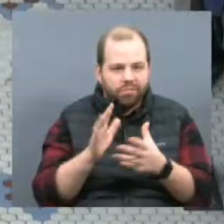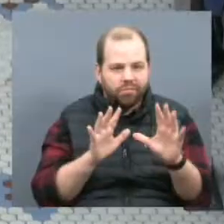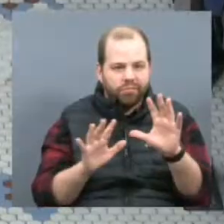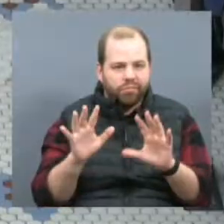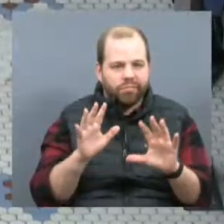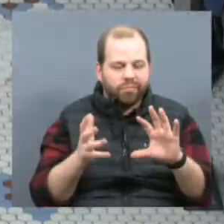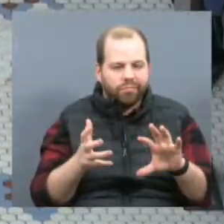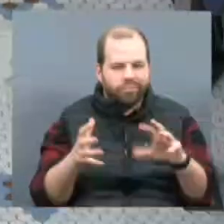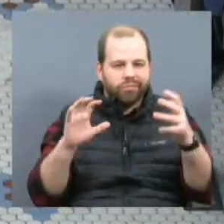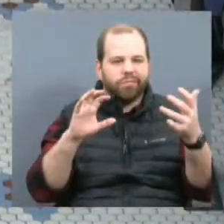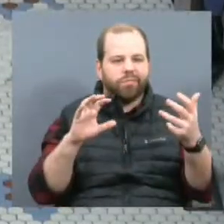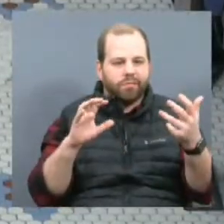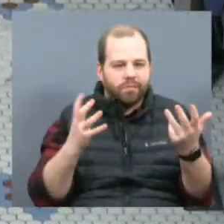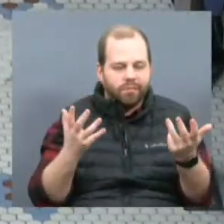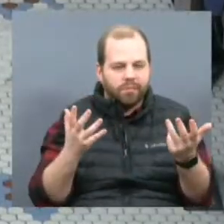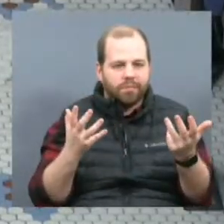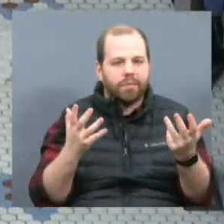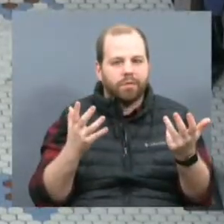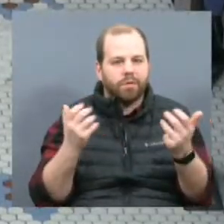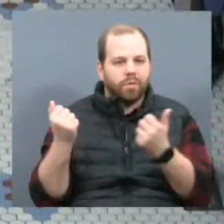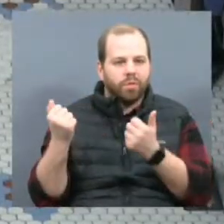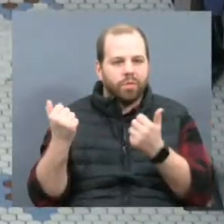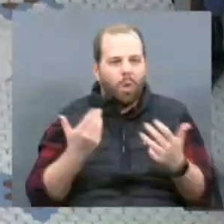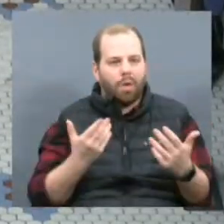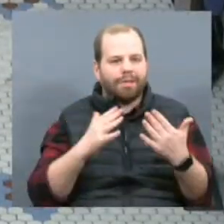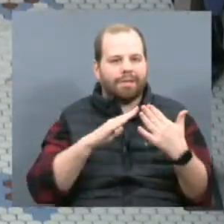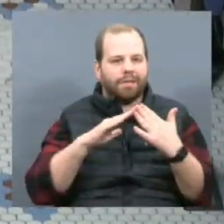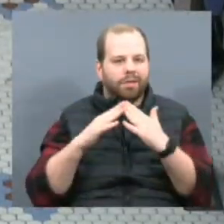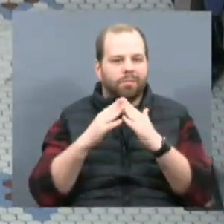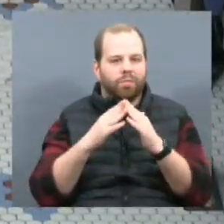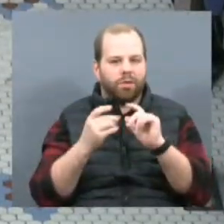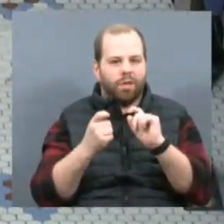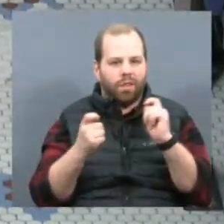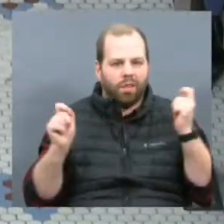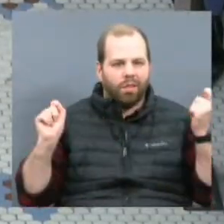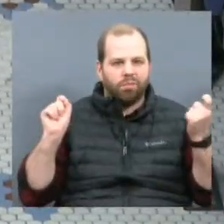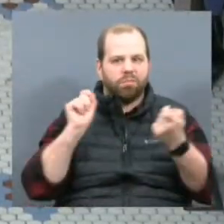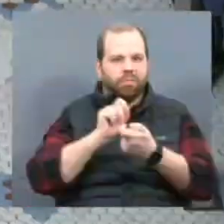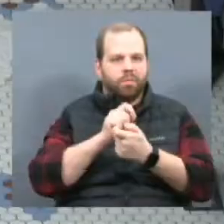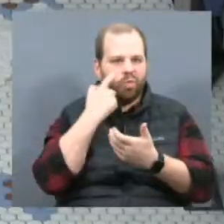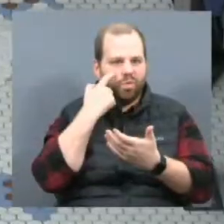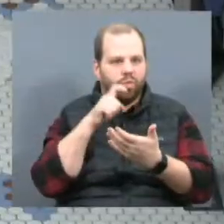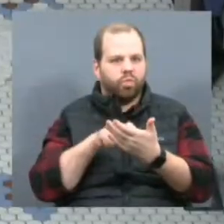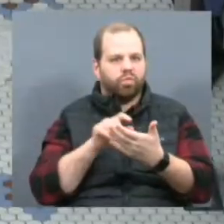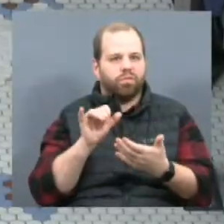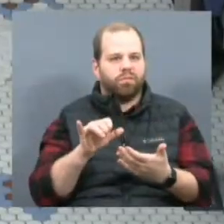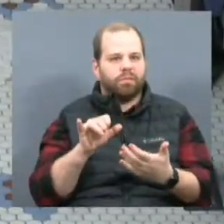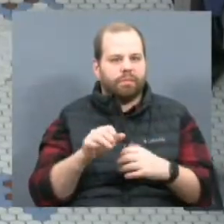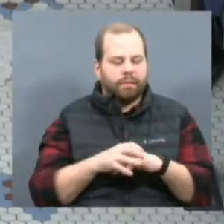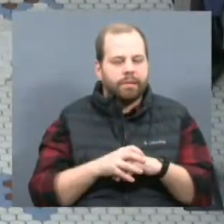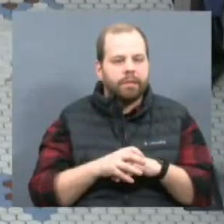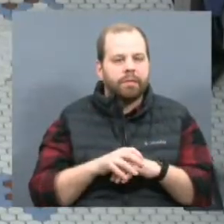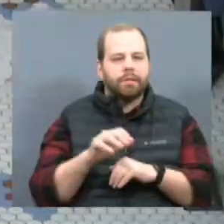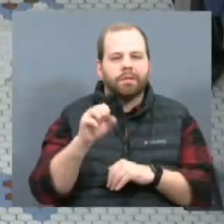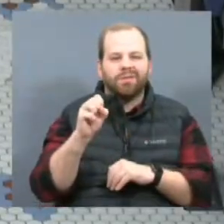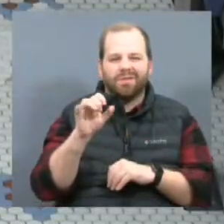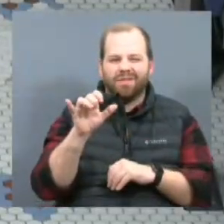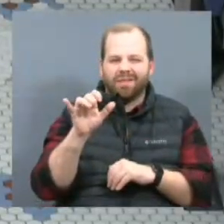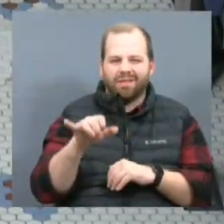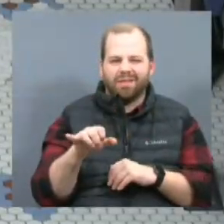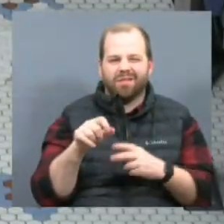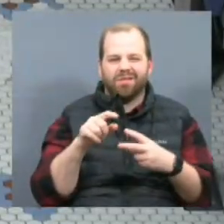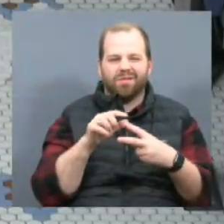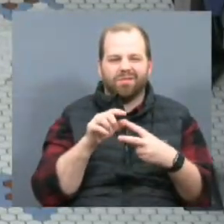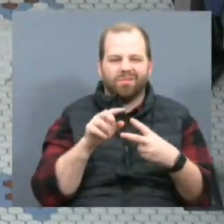it creates a real change in the neighborhood that's very noticeable. And so those are kind of the